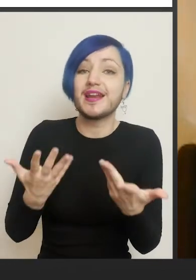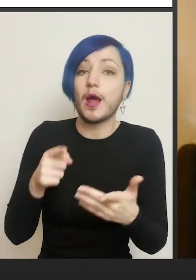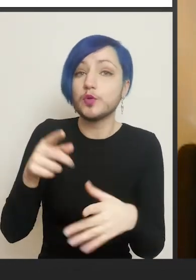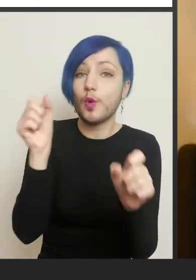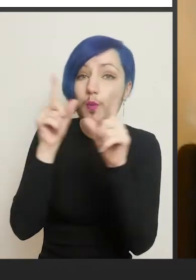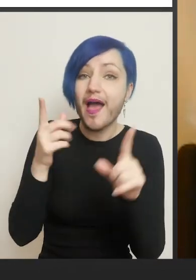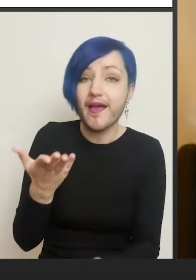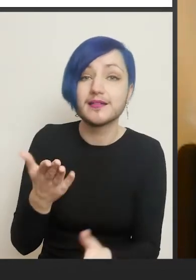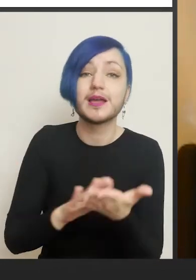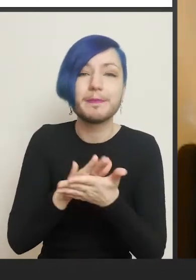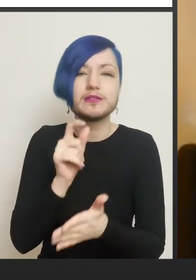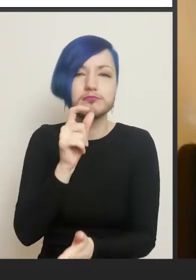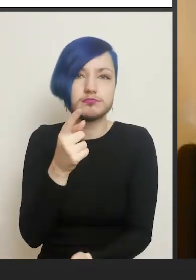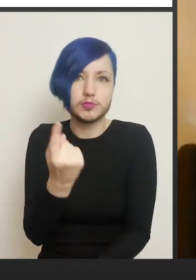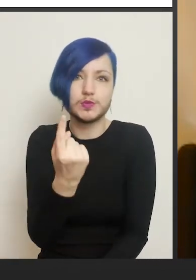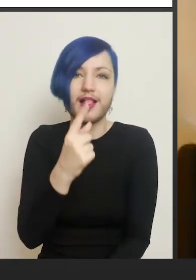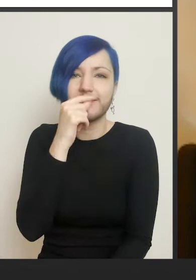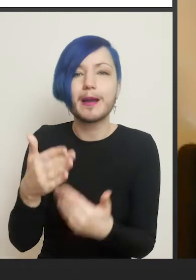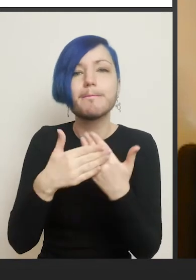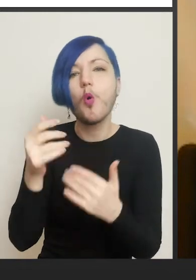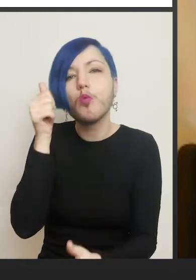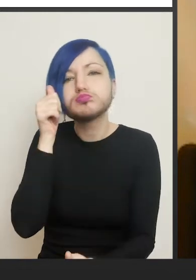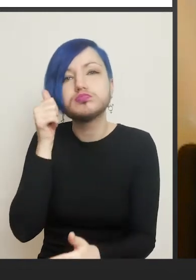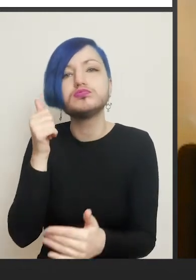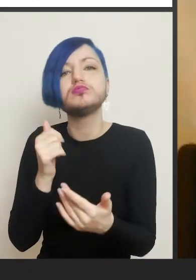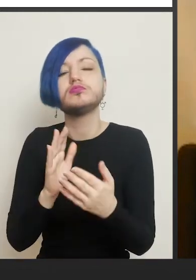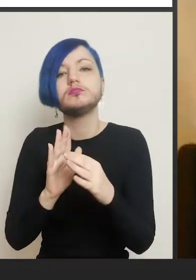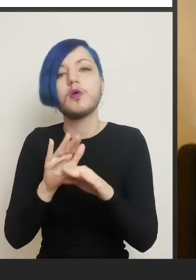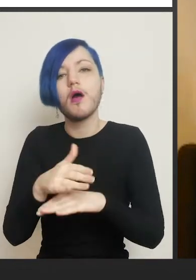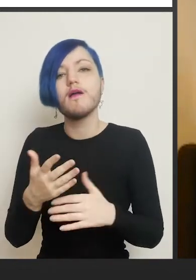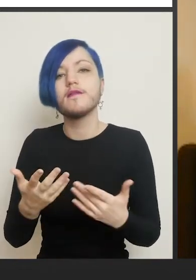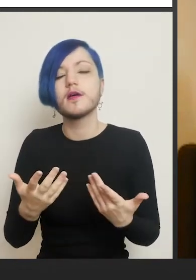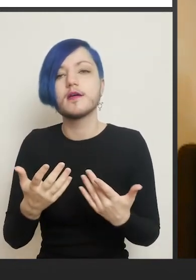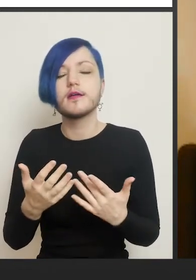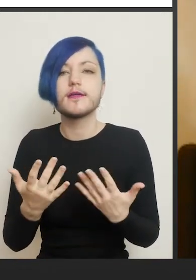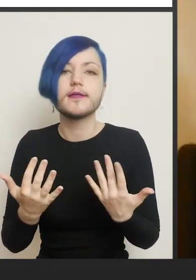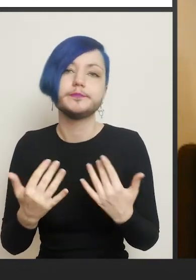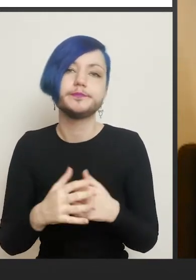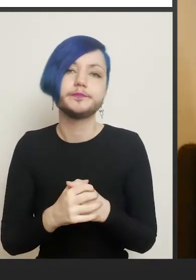aware of it now, so that you can perhaps be just a little bit more conscious, maybe about somebody's